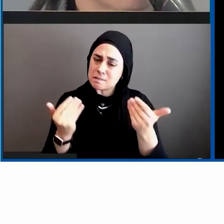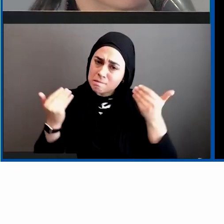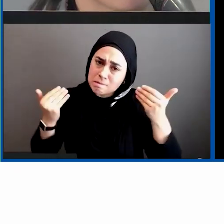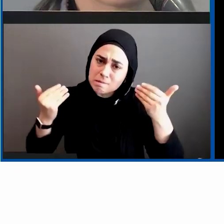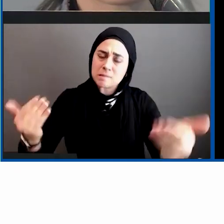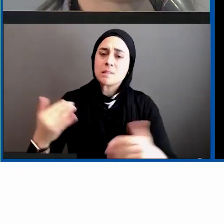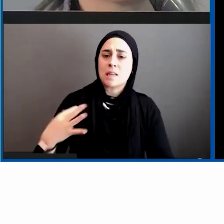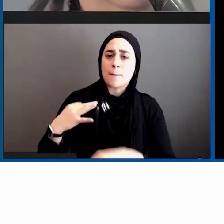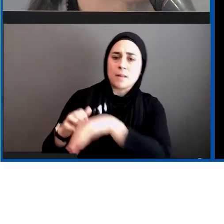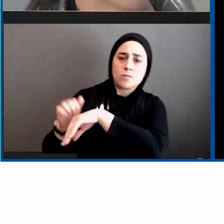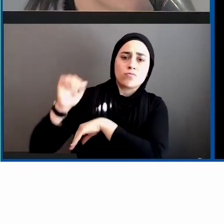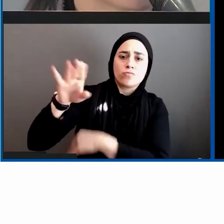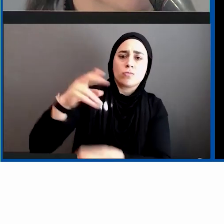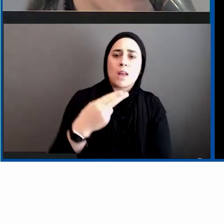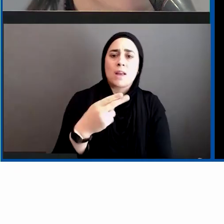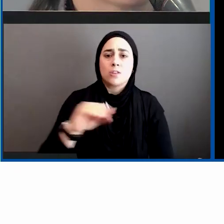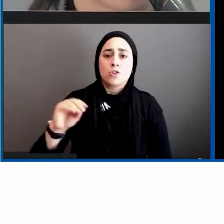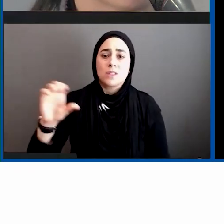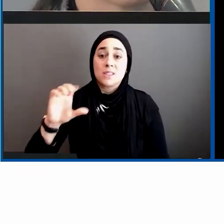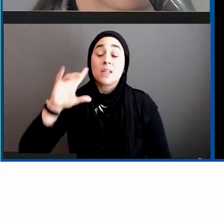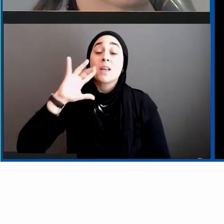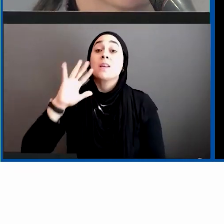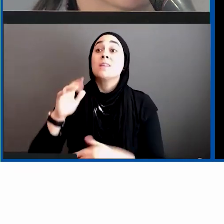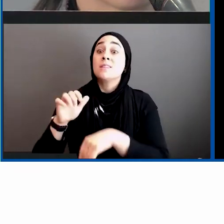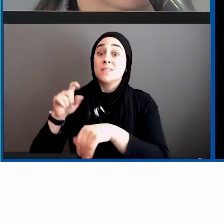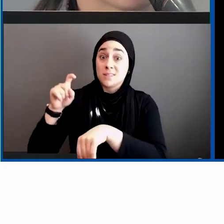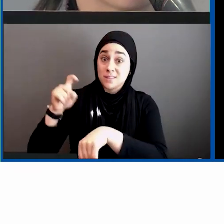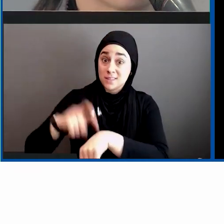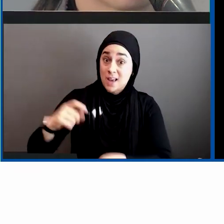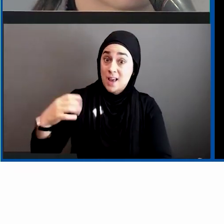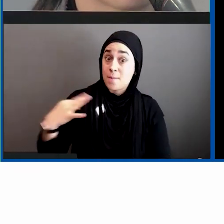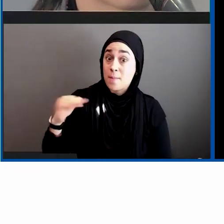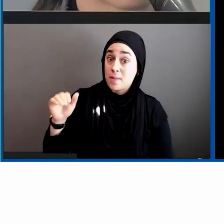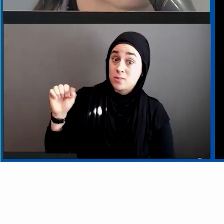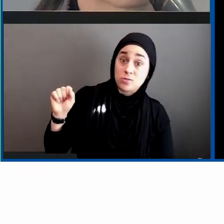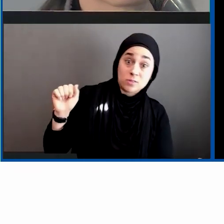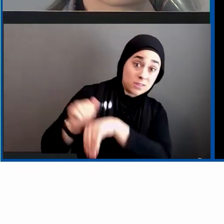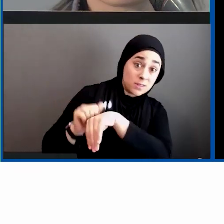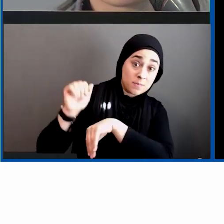be time-stamped for their age at the time the application went in.